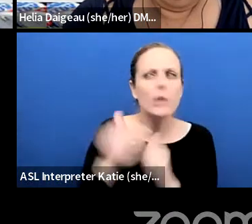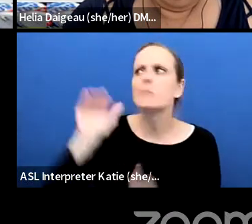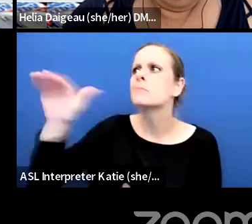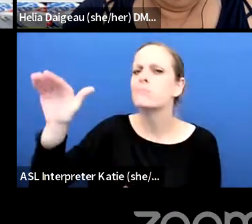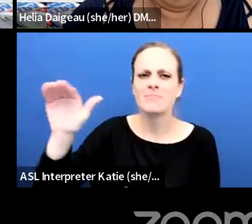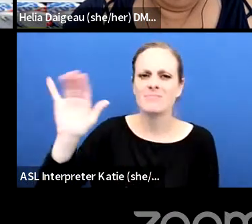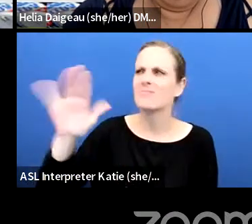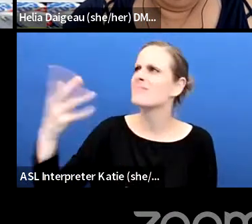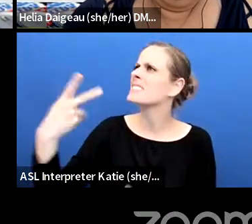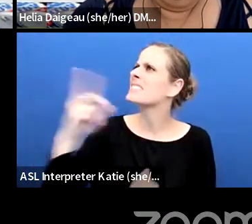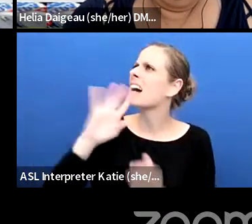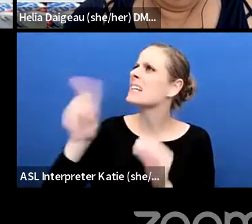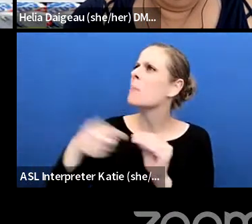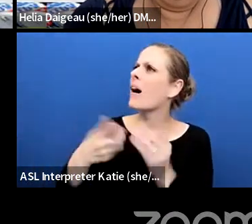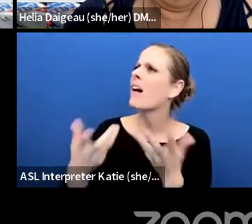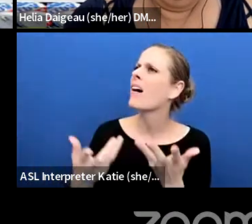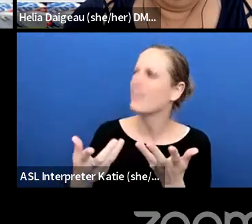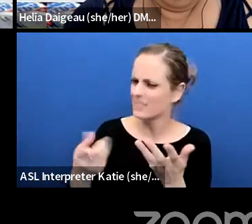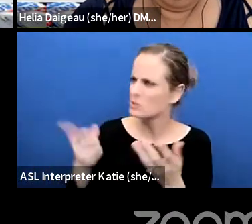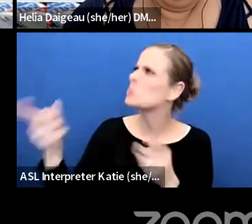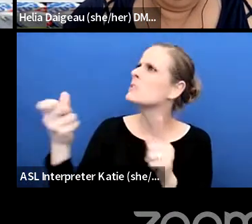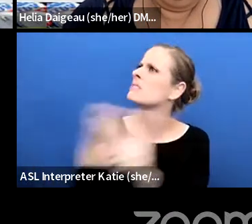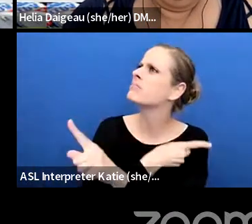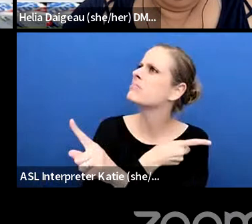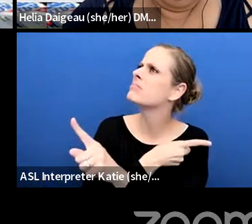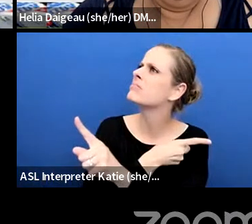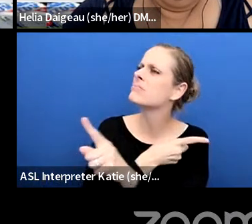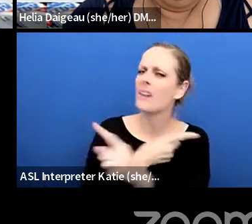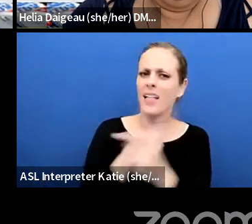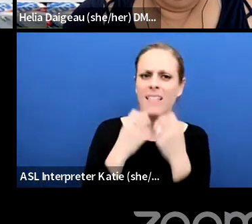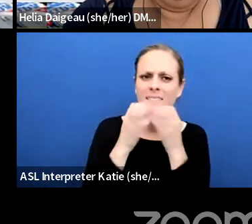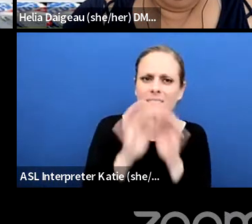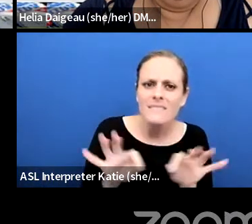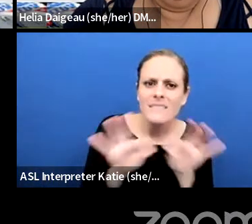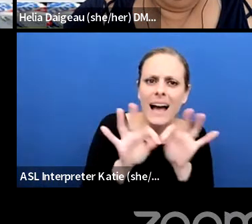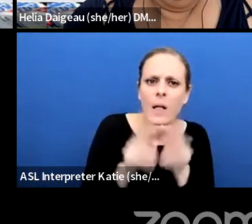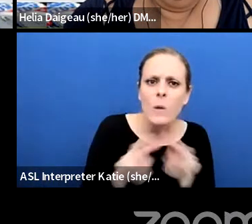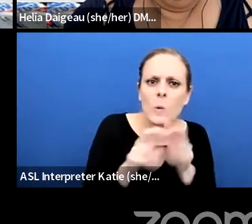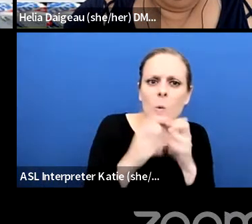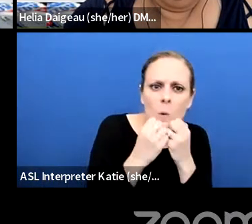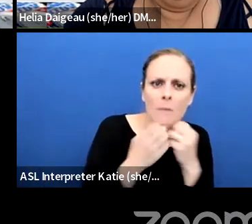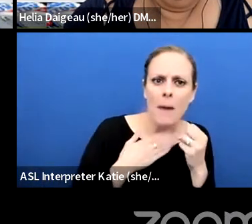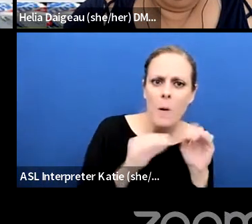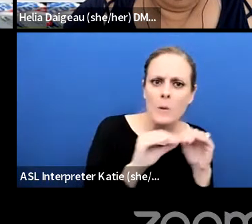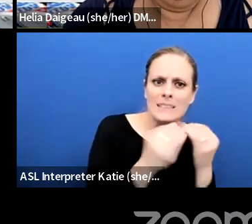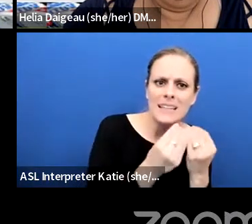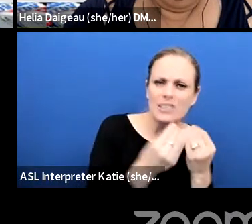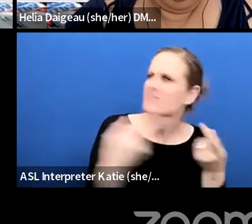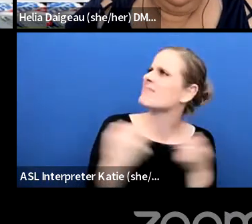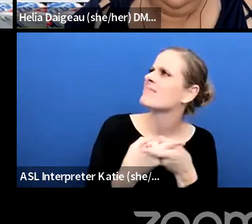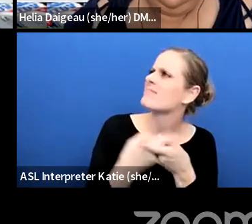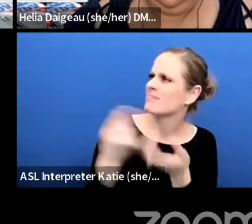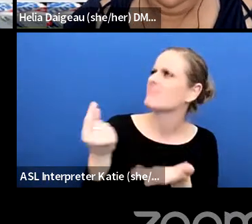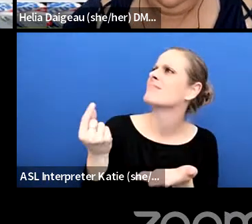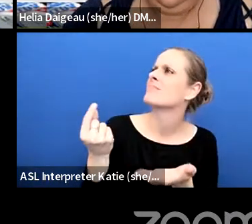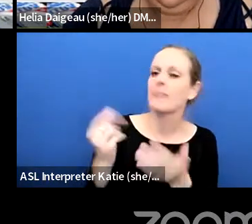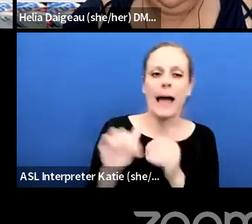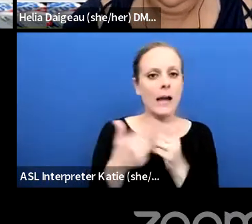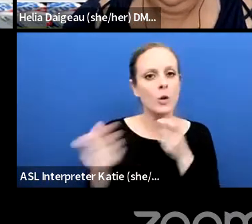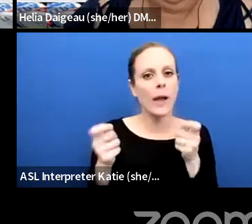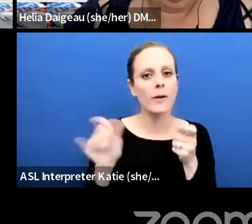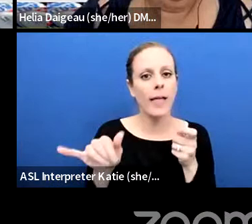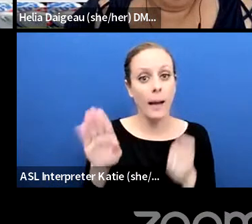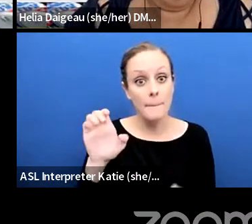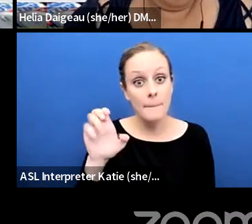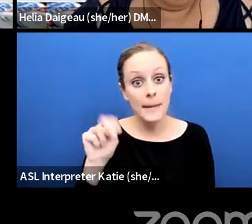against or conflicts with some of the values of my organization? Ben, you have any experiences of